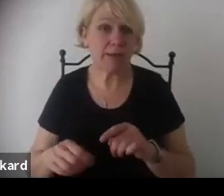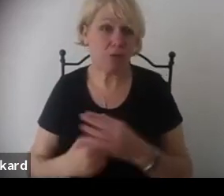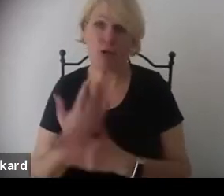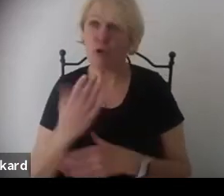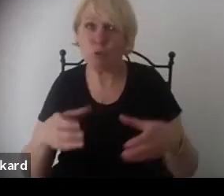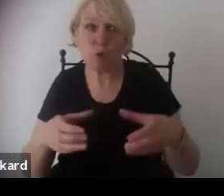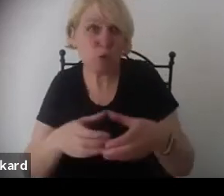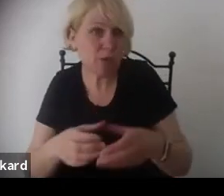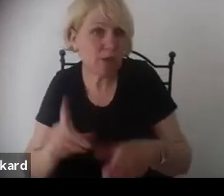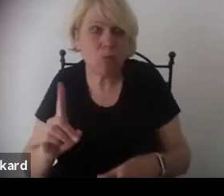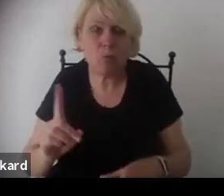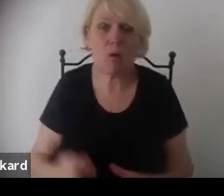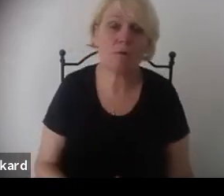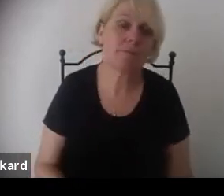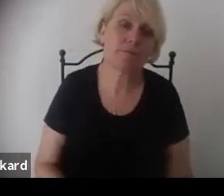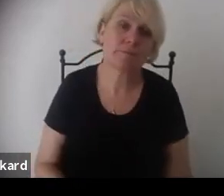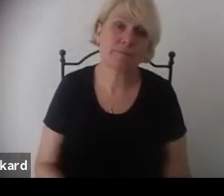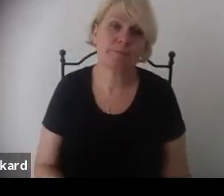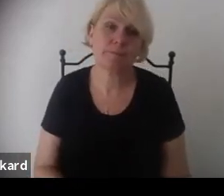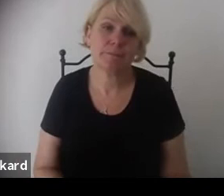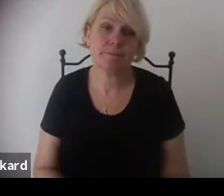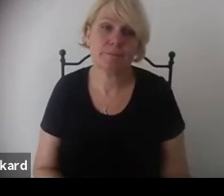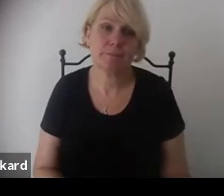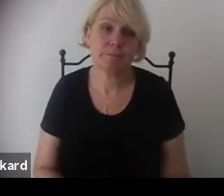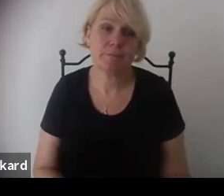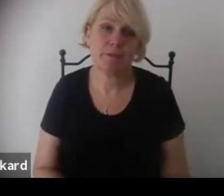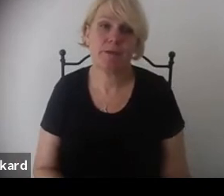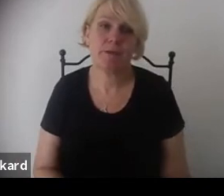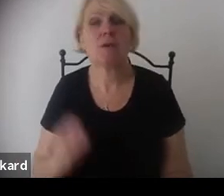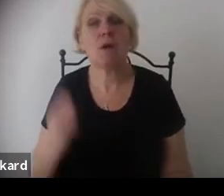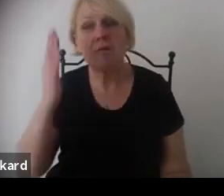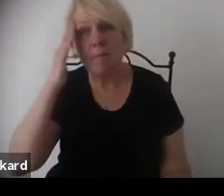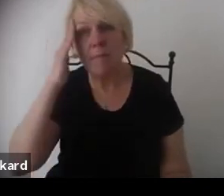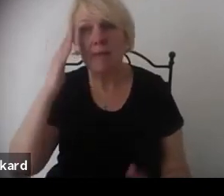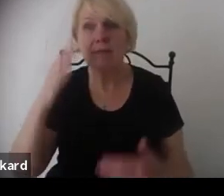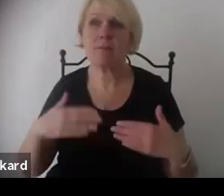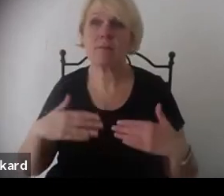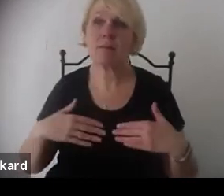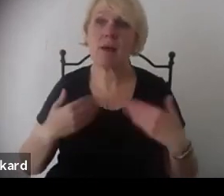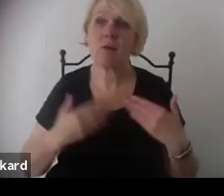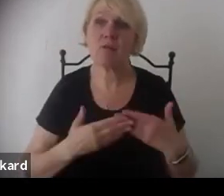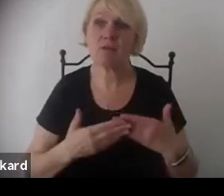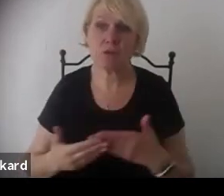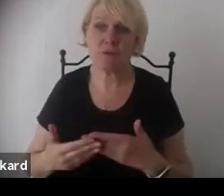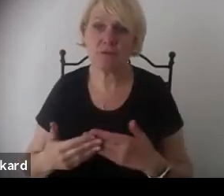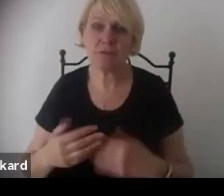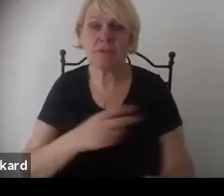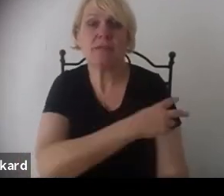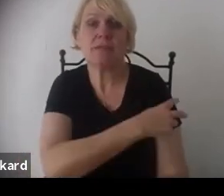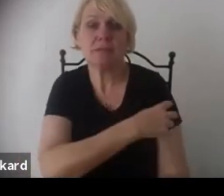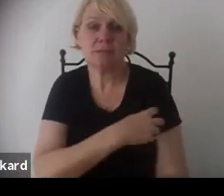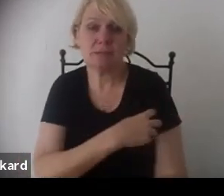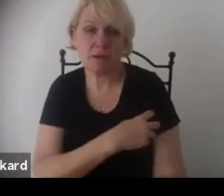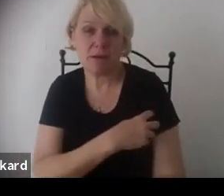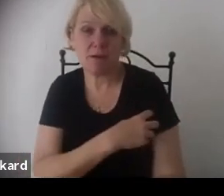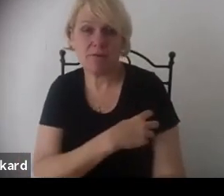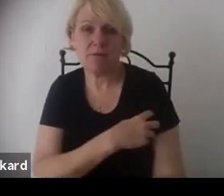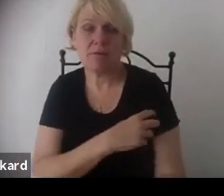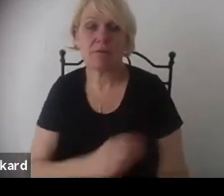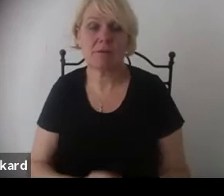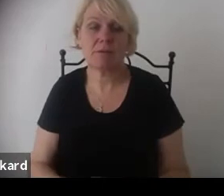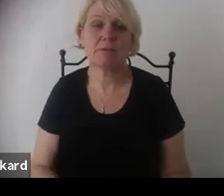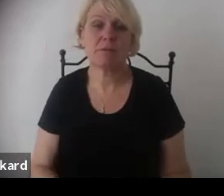For mental health services, it's primarily about staff. So our biggest constraint, if you like,